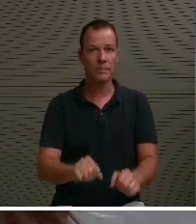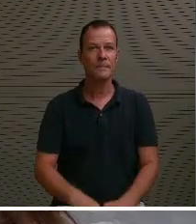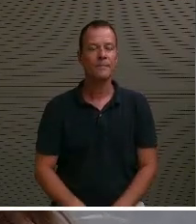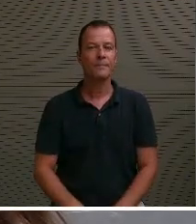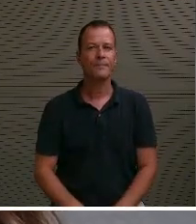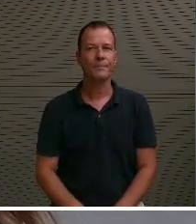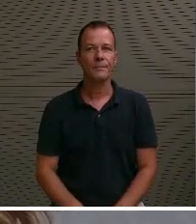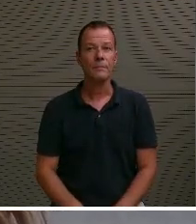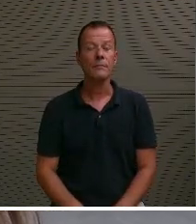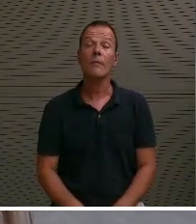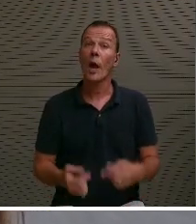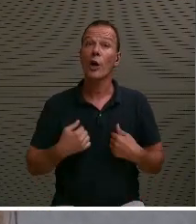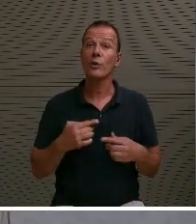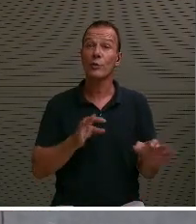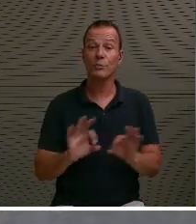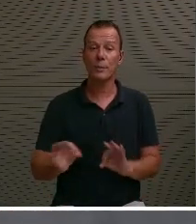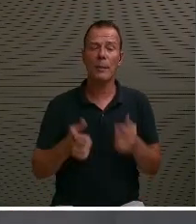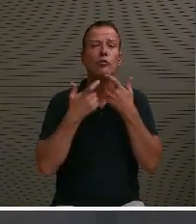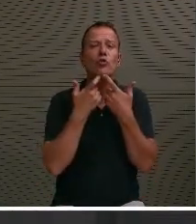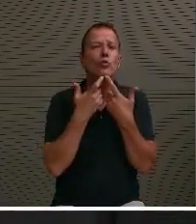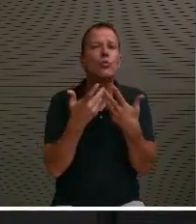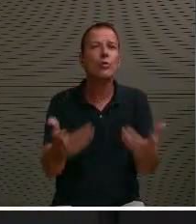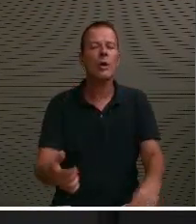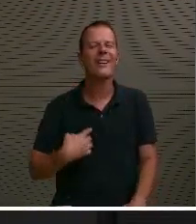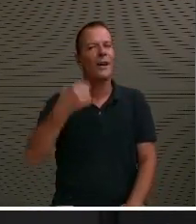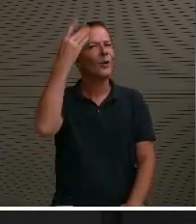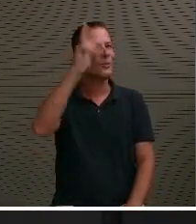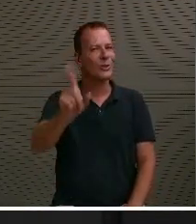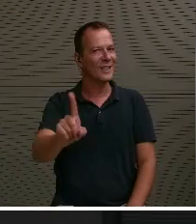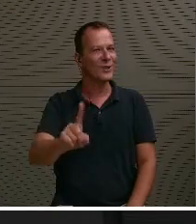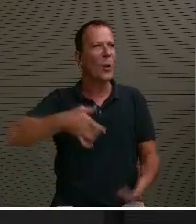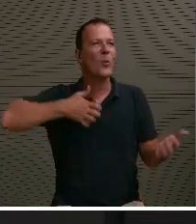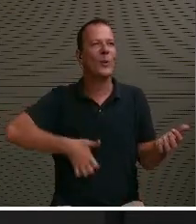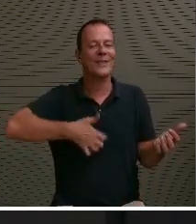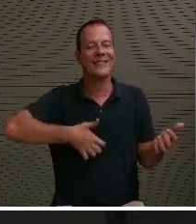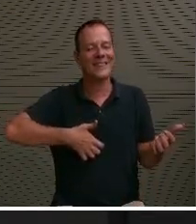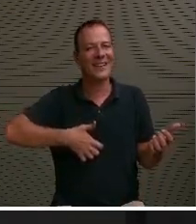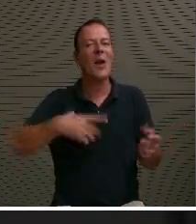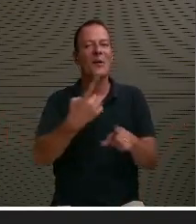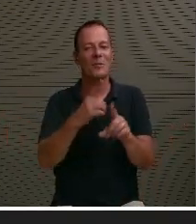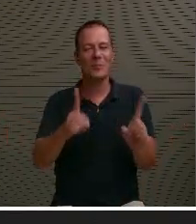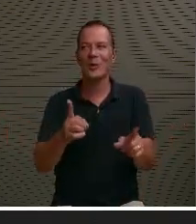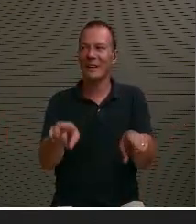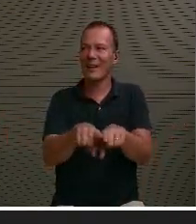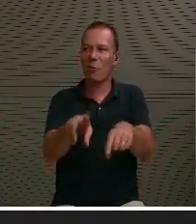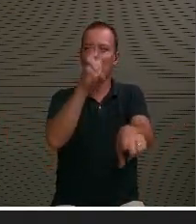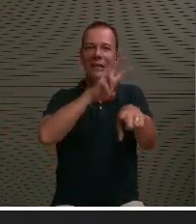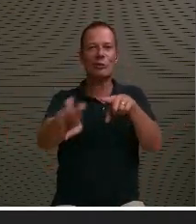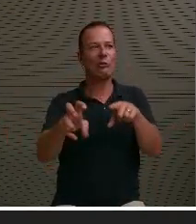We prepared everything, and I will never forget the concert. It was an energy I had never